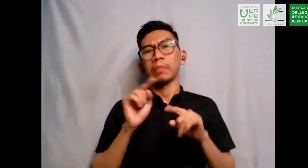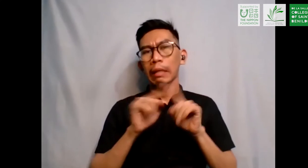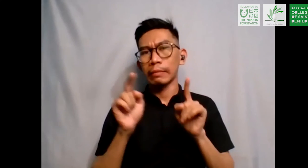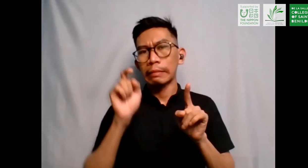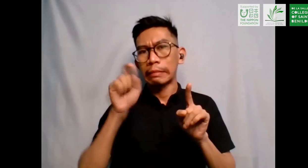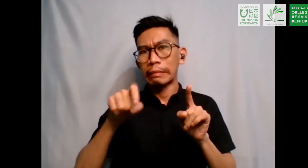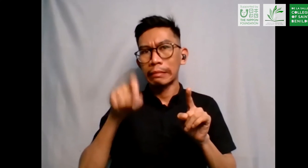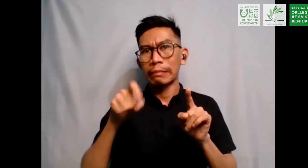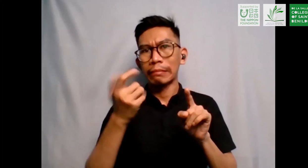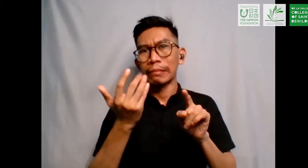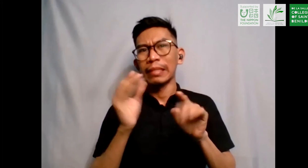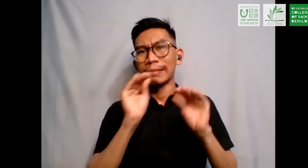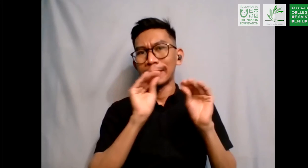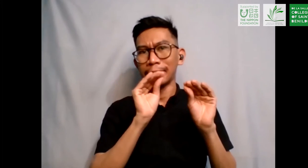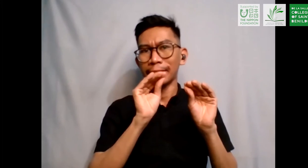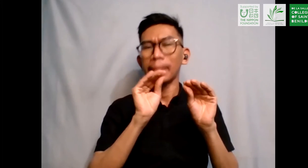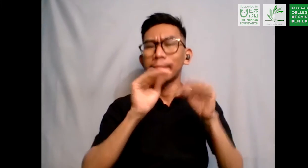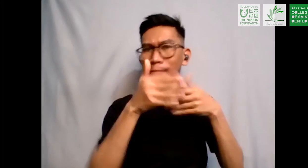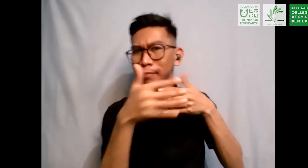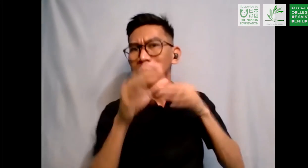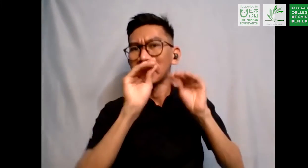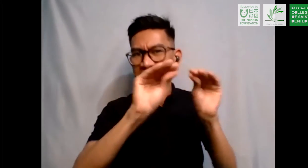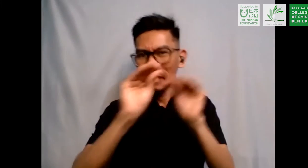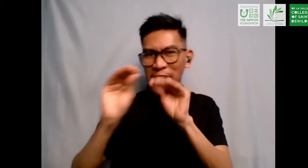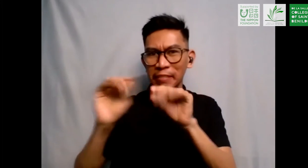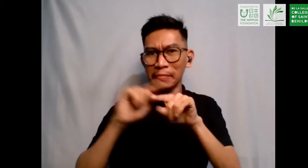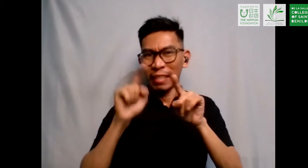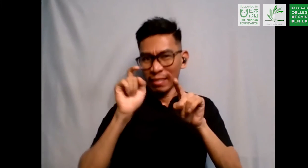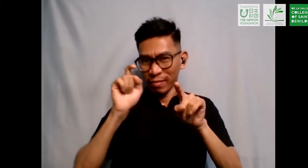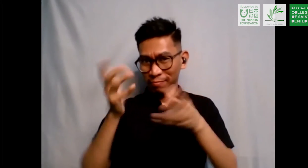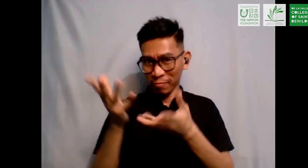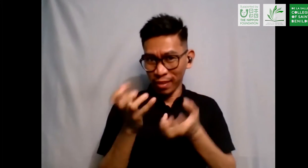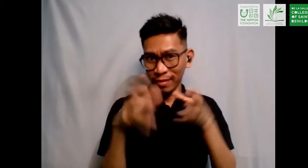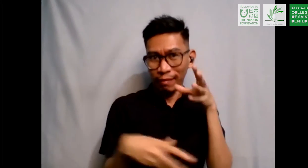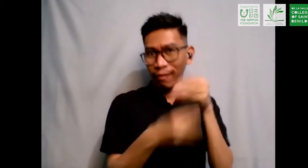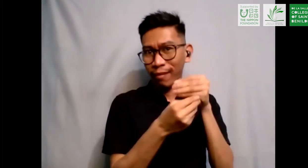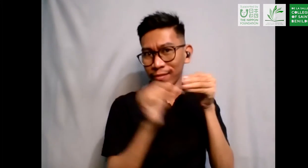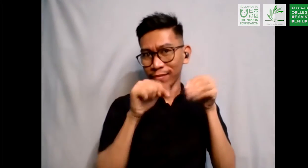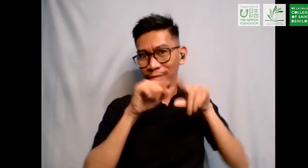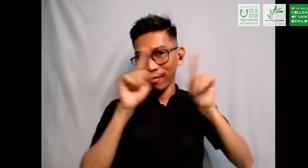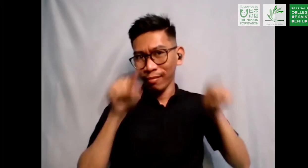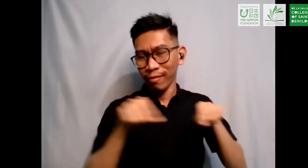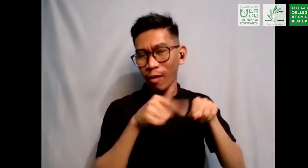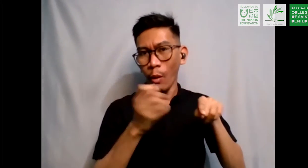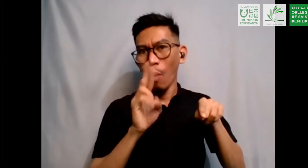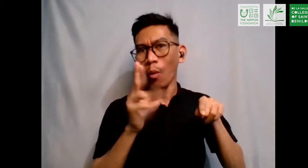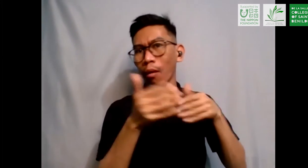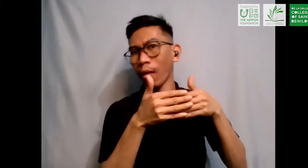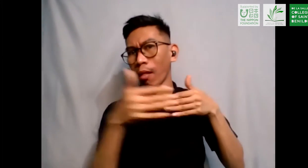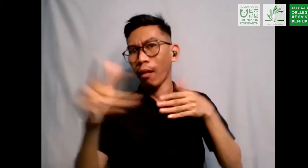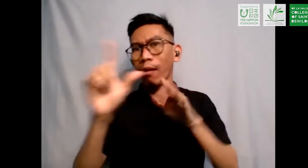you have a lot of adjectives. Or or you want to teach it a little later in the course,